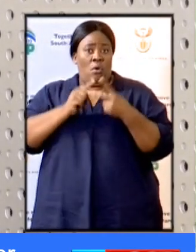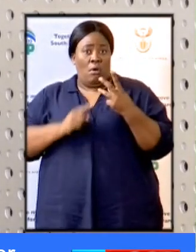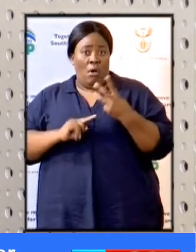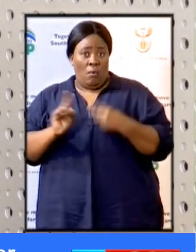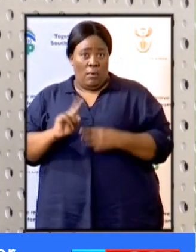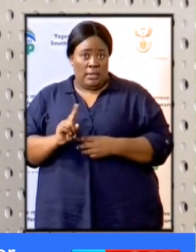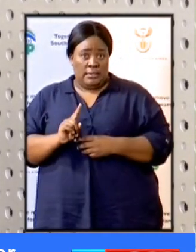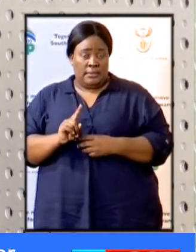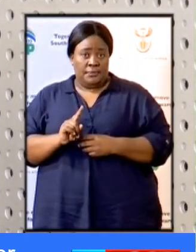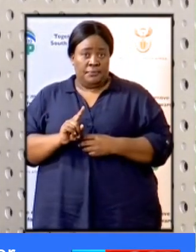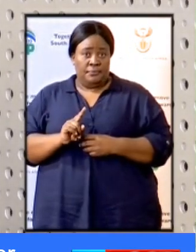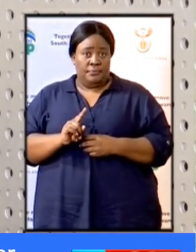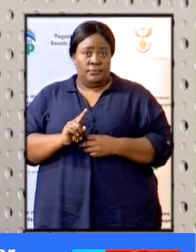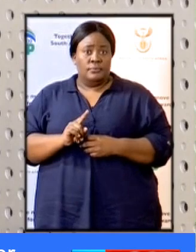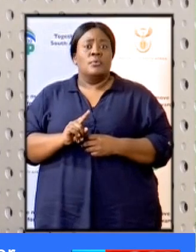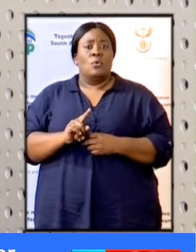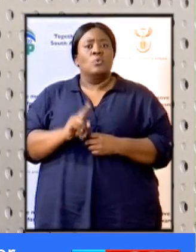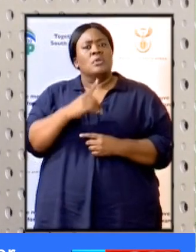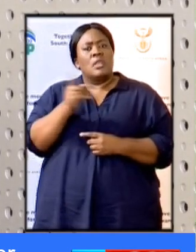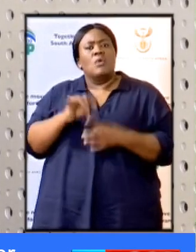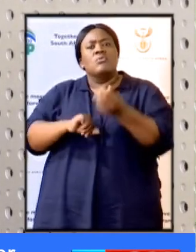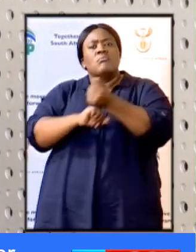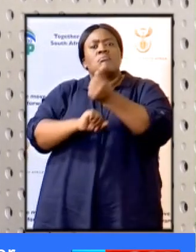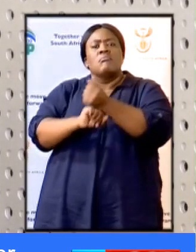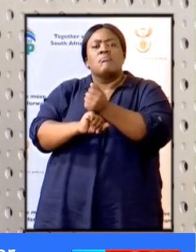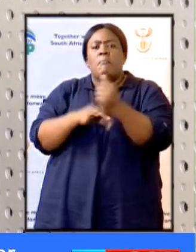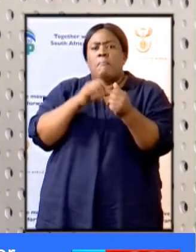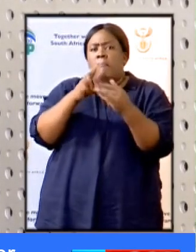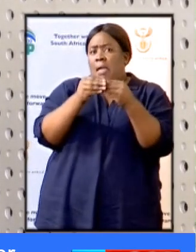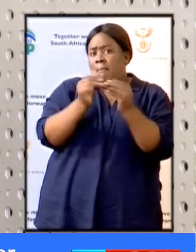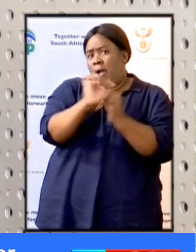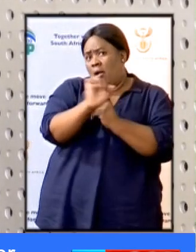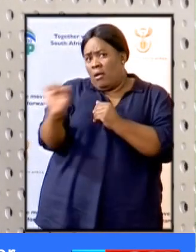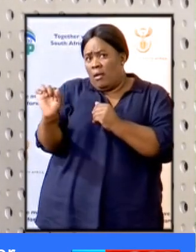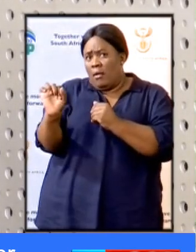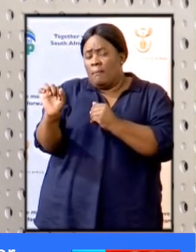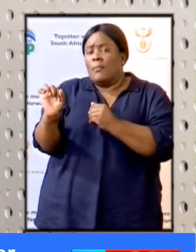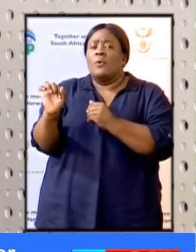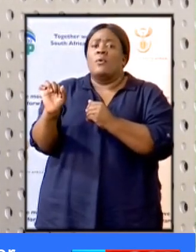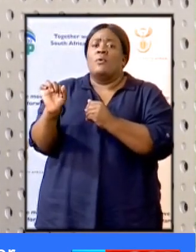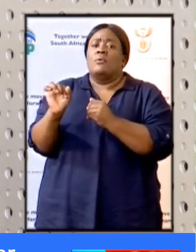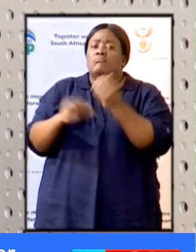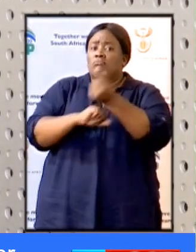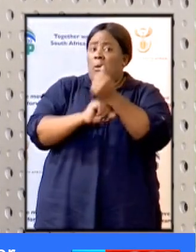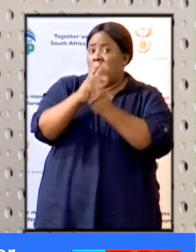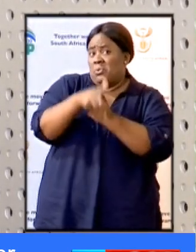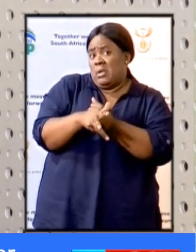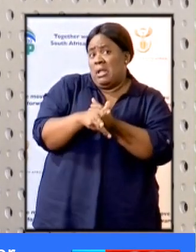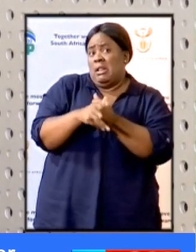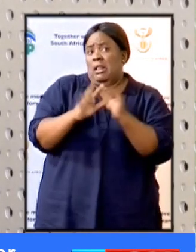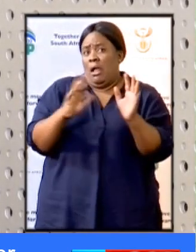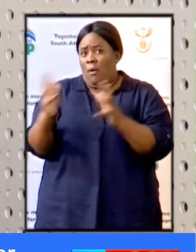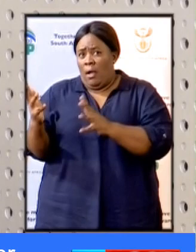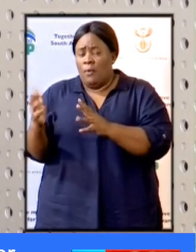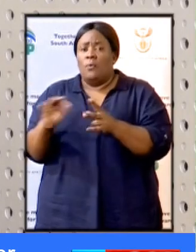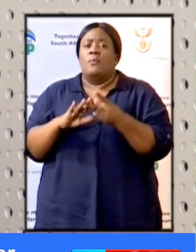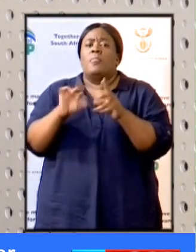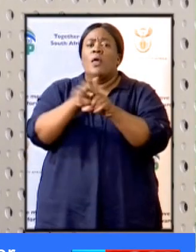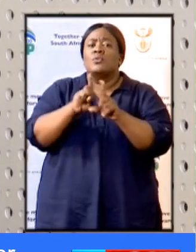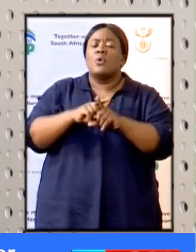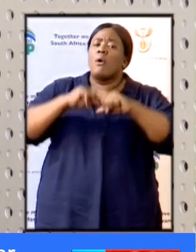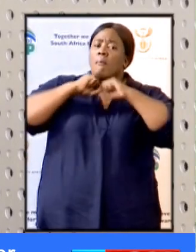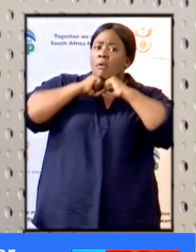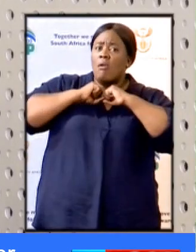to support their members to go back to work. Parents also gave us advice about what are the conditionalities that